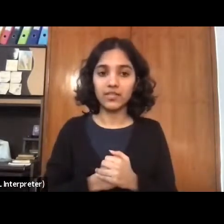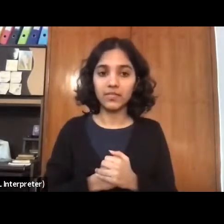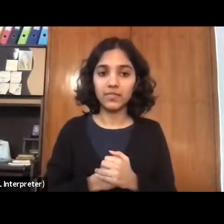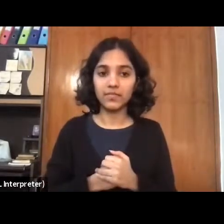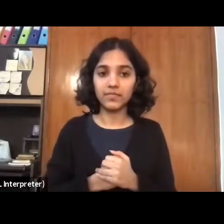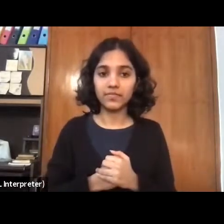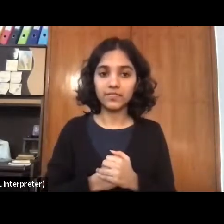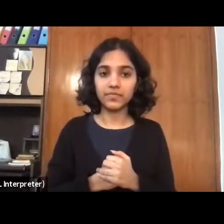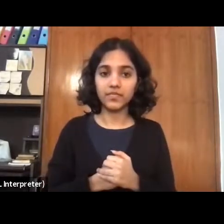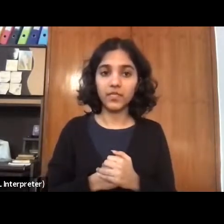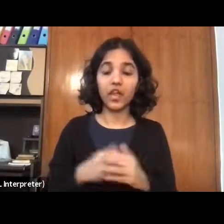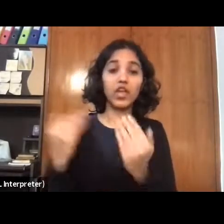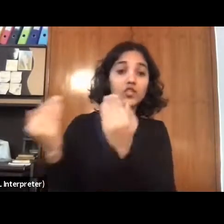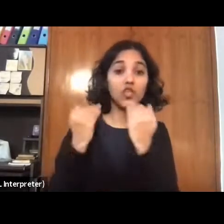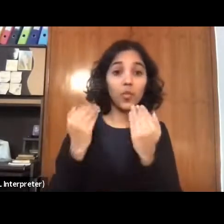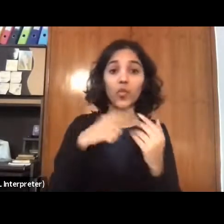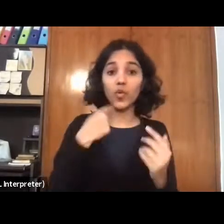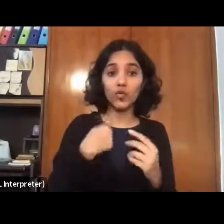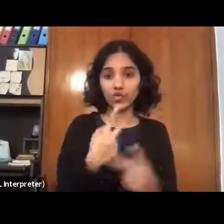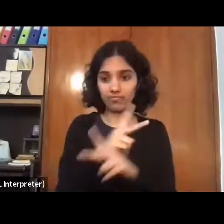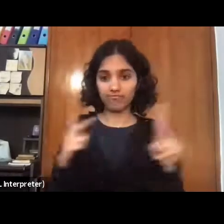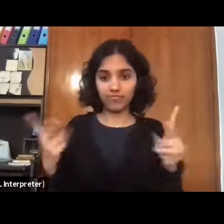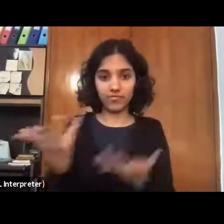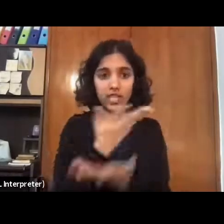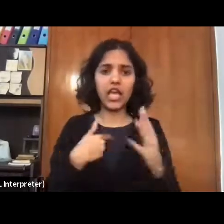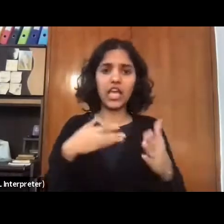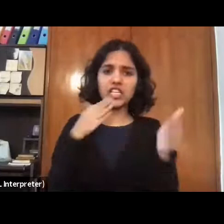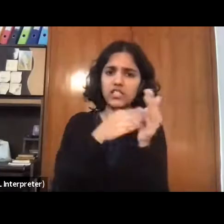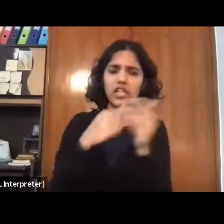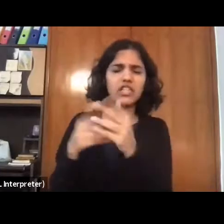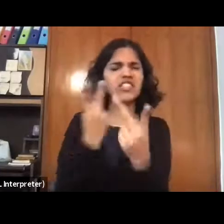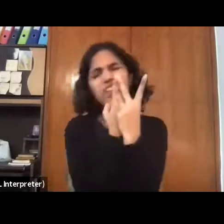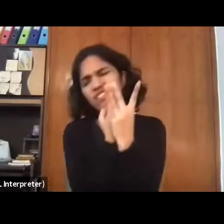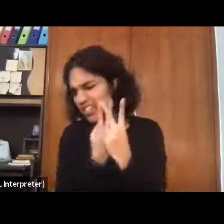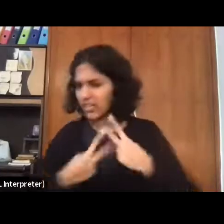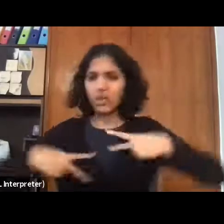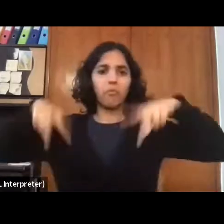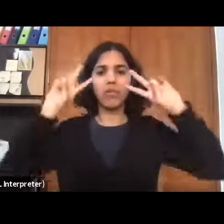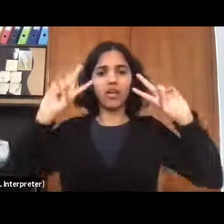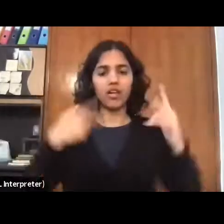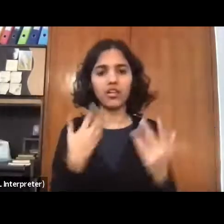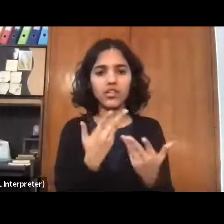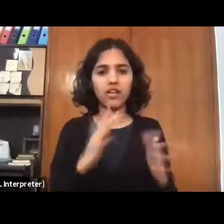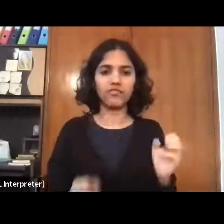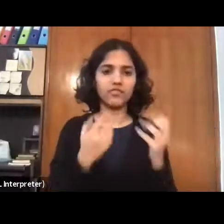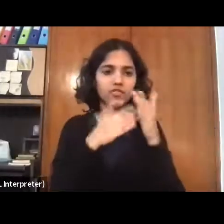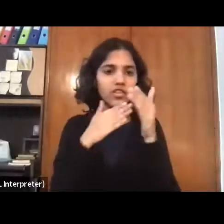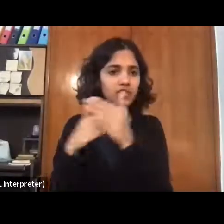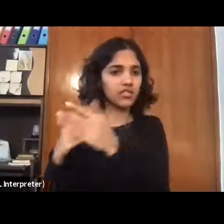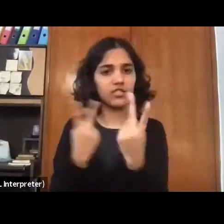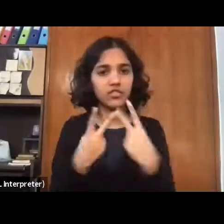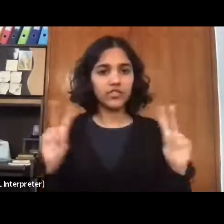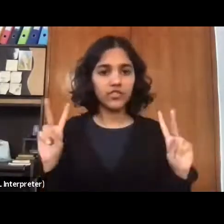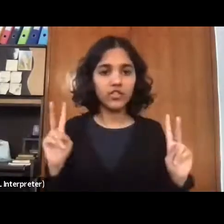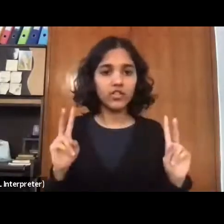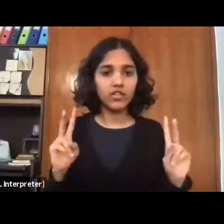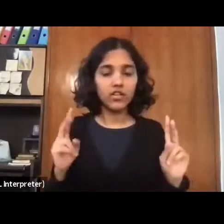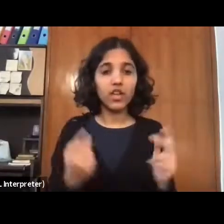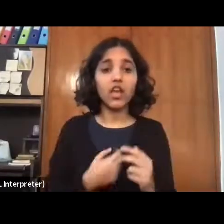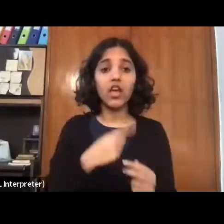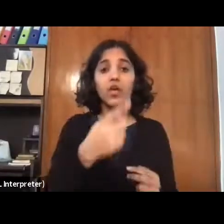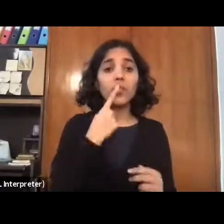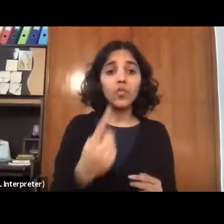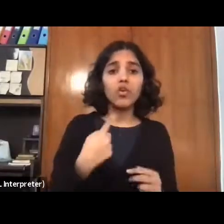are supporting, the challenges have been immense. There's no doubt that we had to face some of